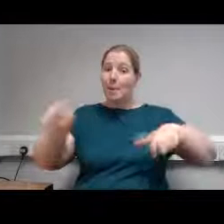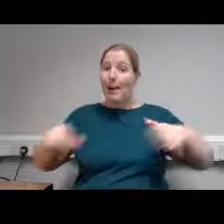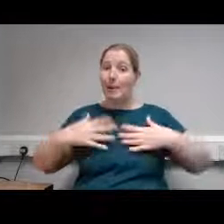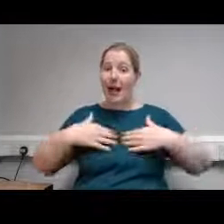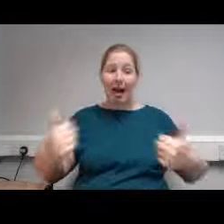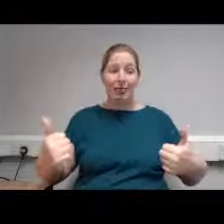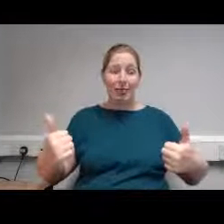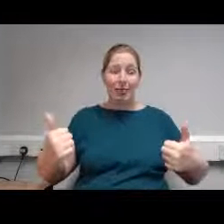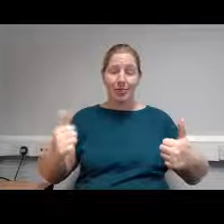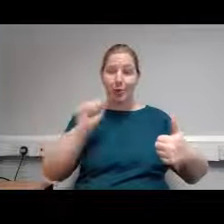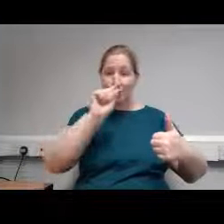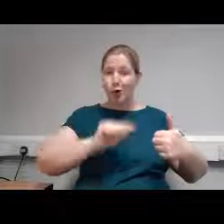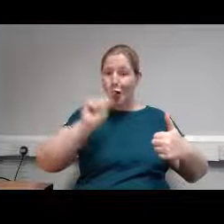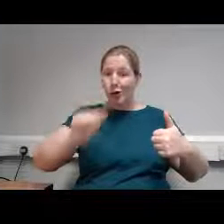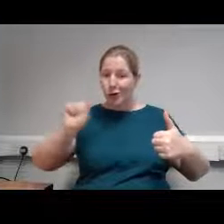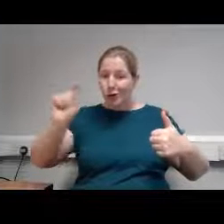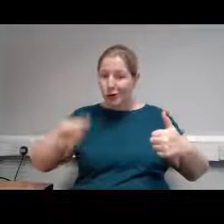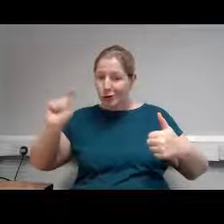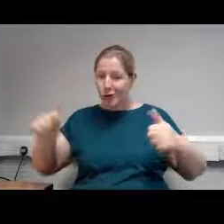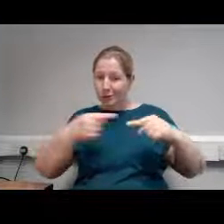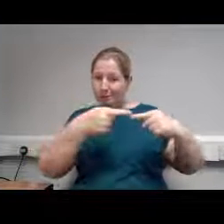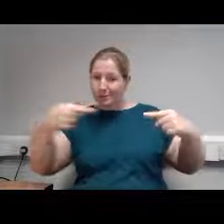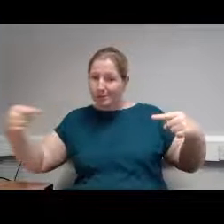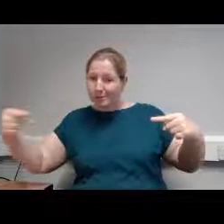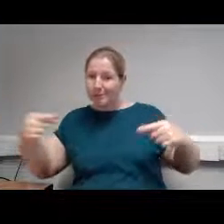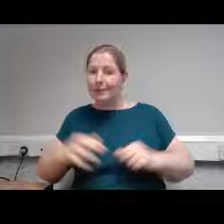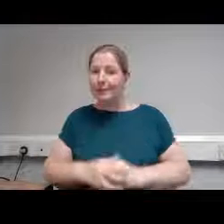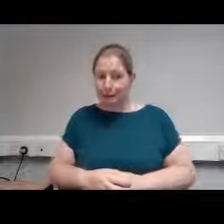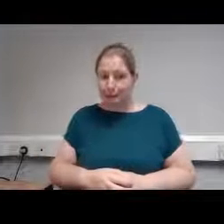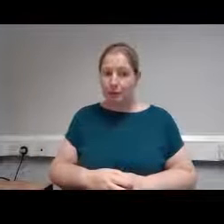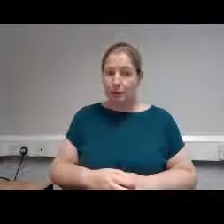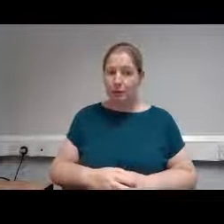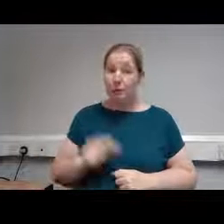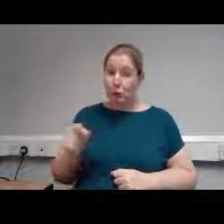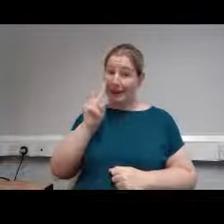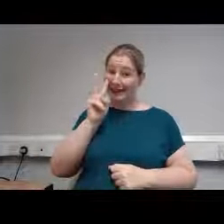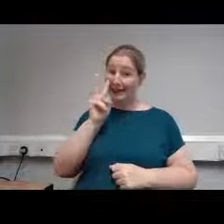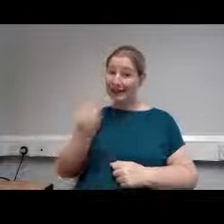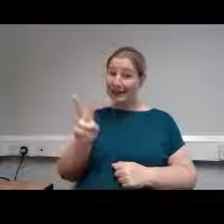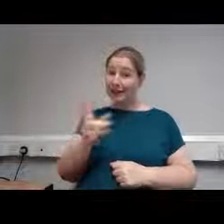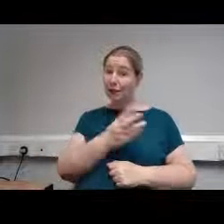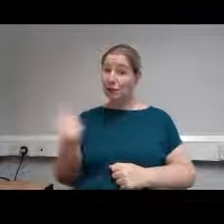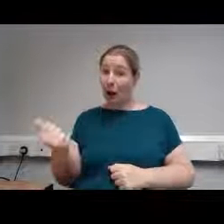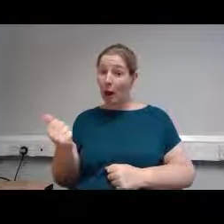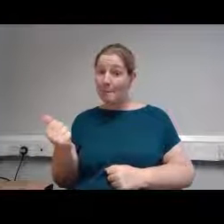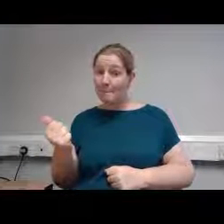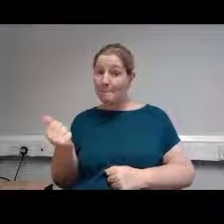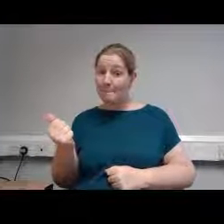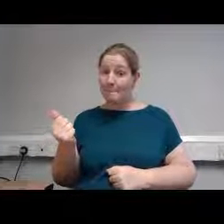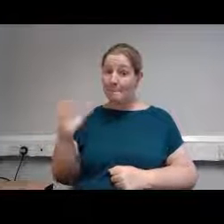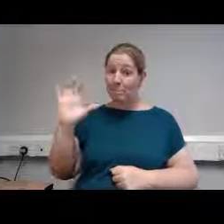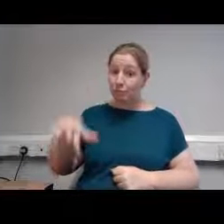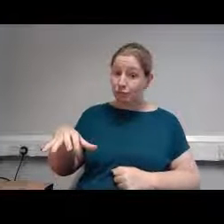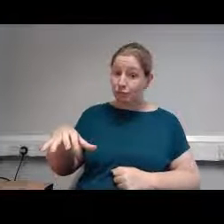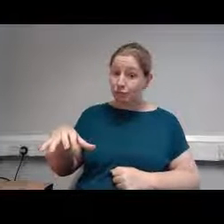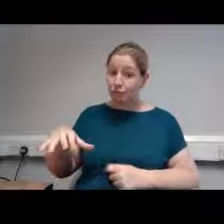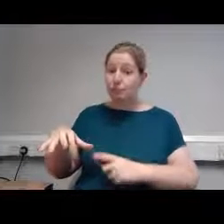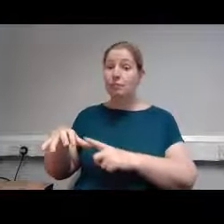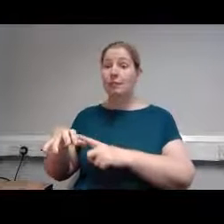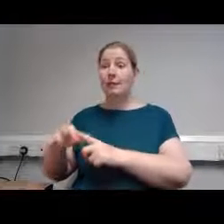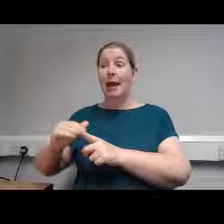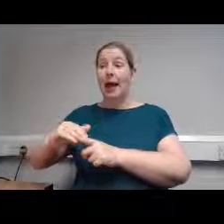and what I wanted to show here is that there are practices in Derbyshire that show a link between high prescribing and high